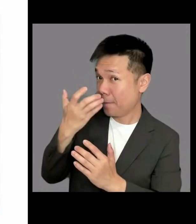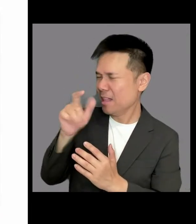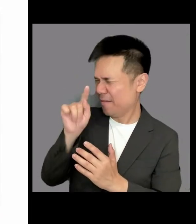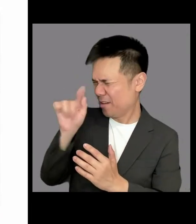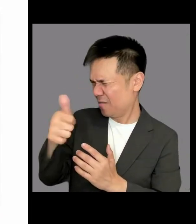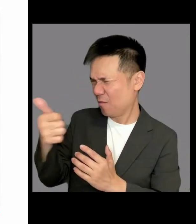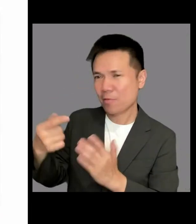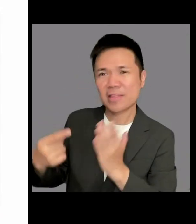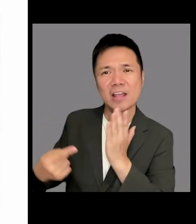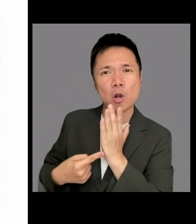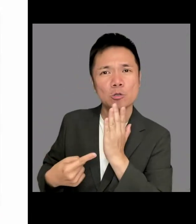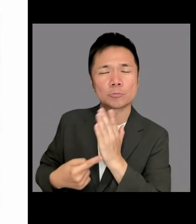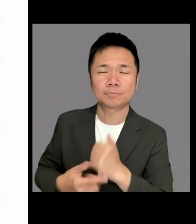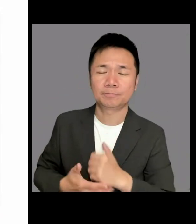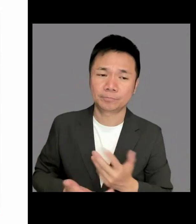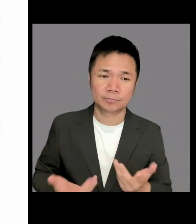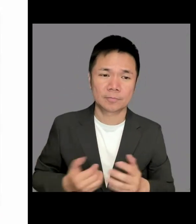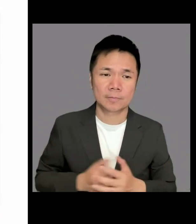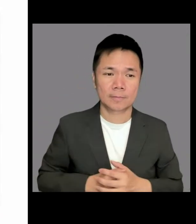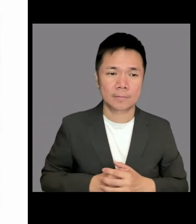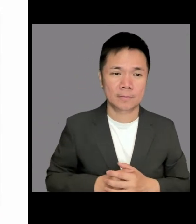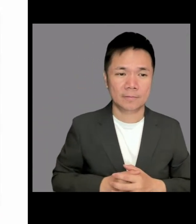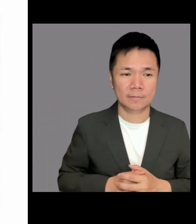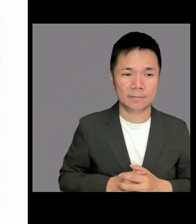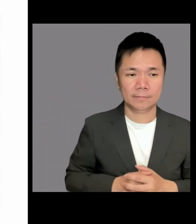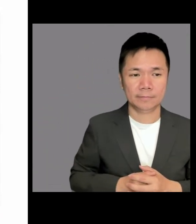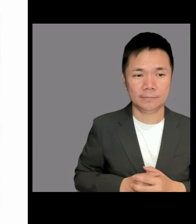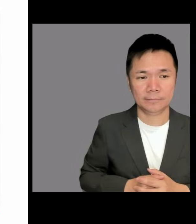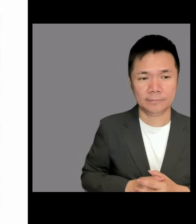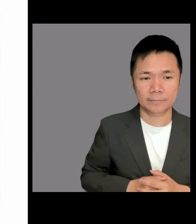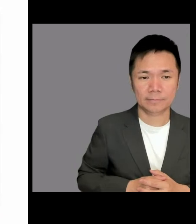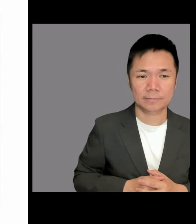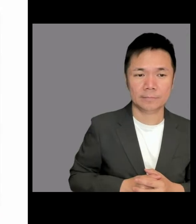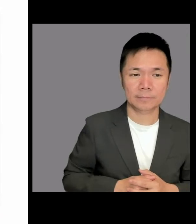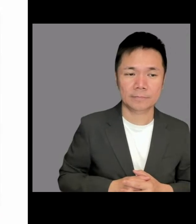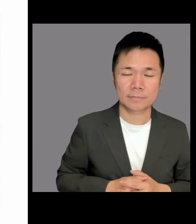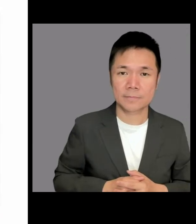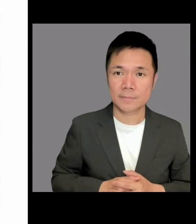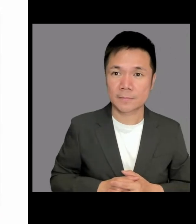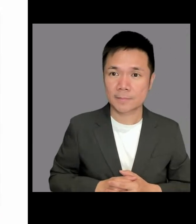to users. I think it's more like web space.